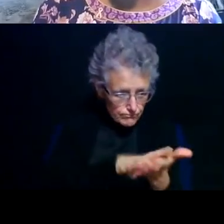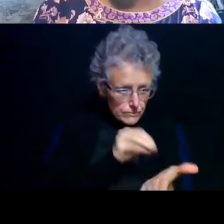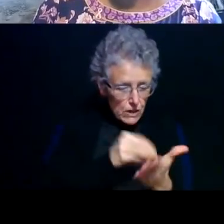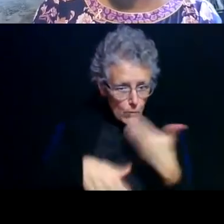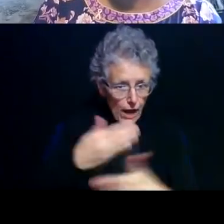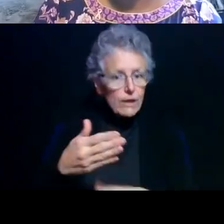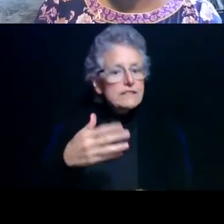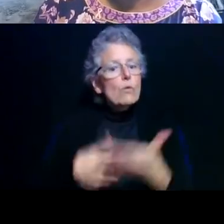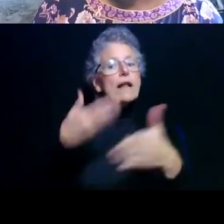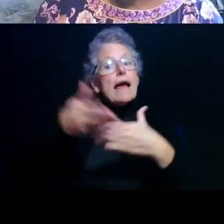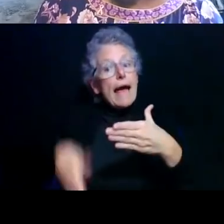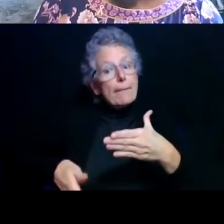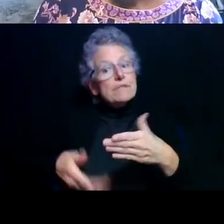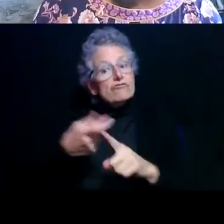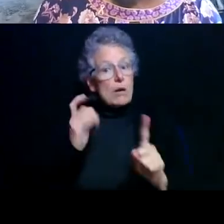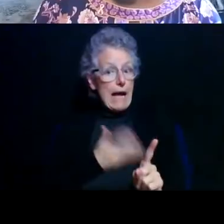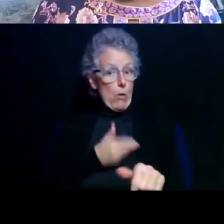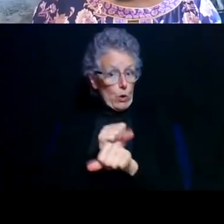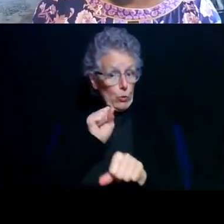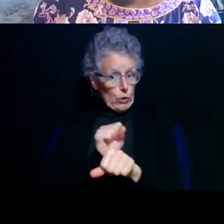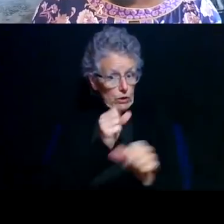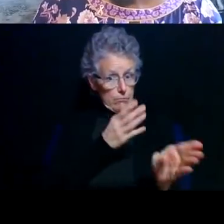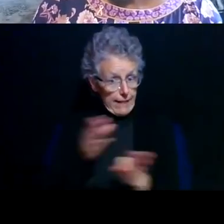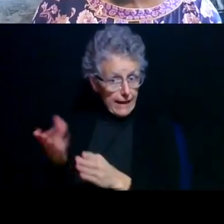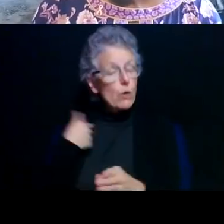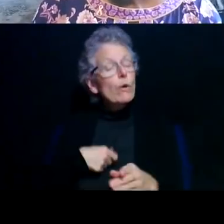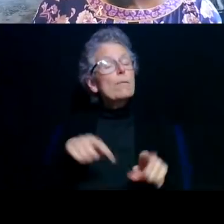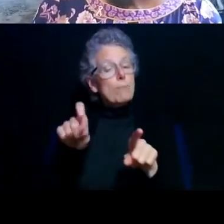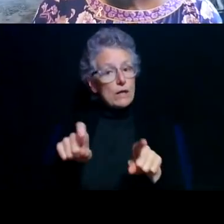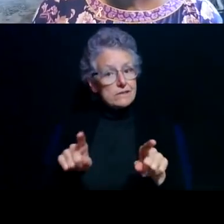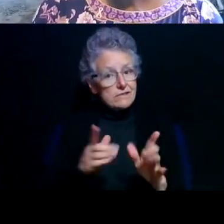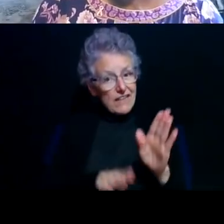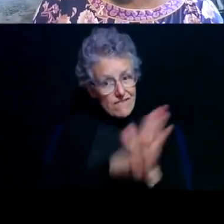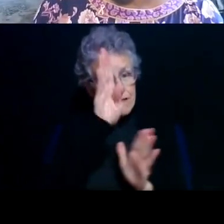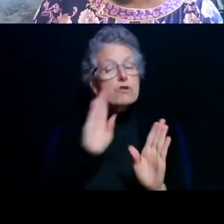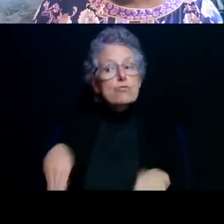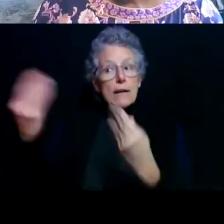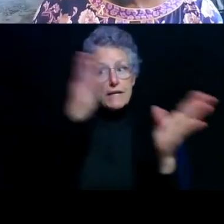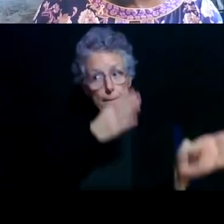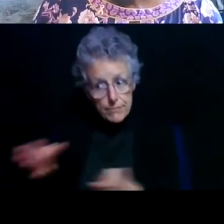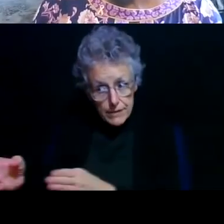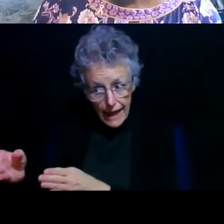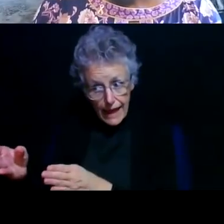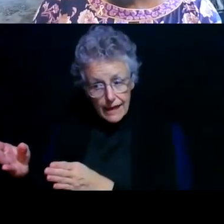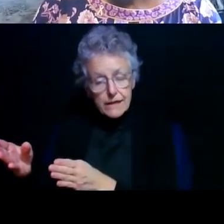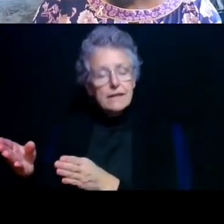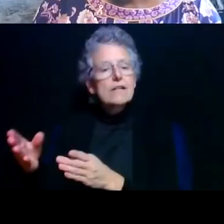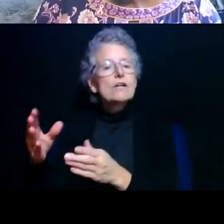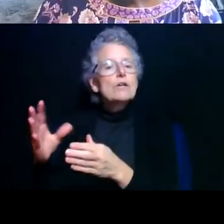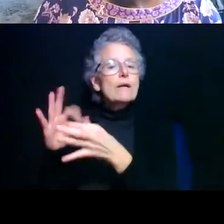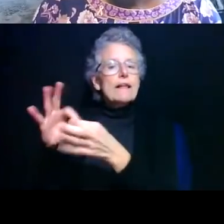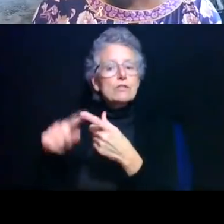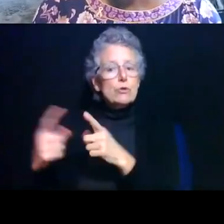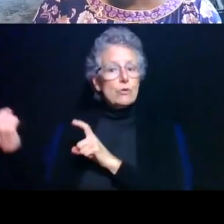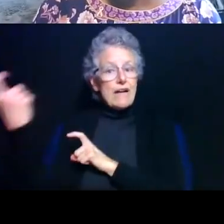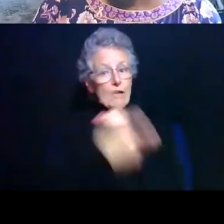work. We also are to develop and recommend a plan around the contributions we can and